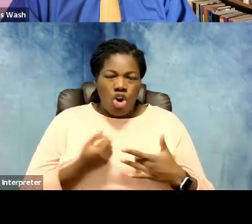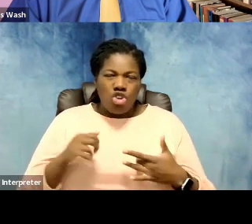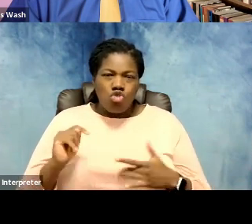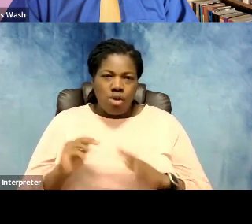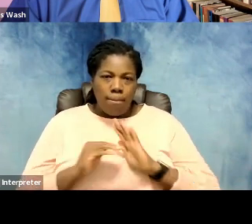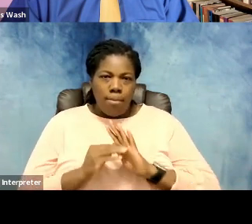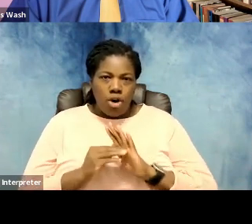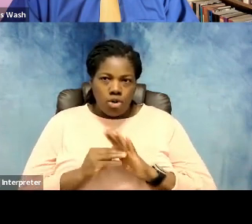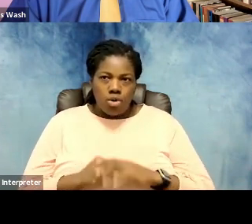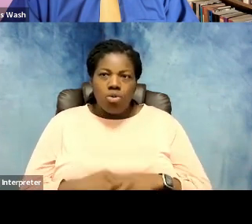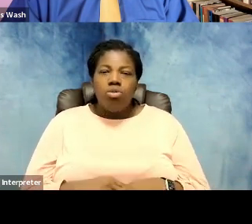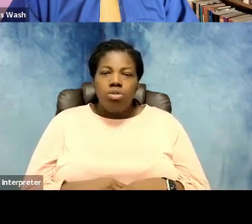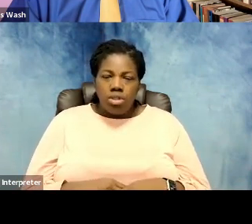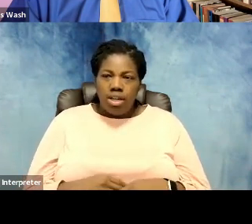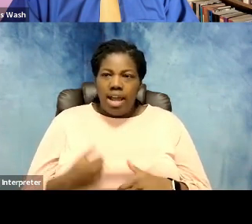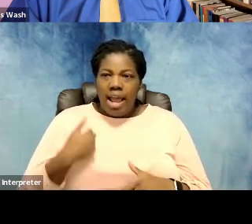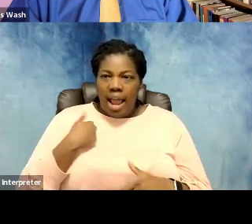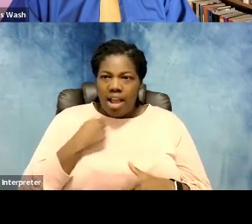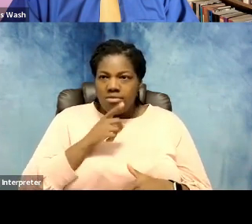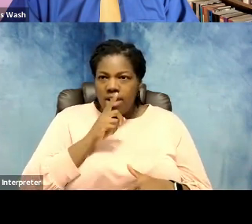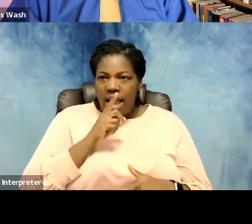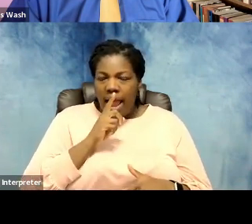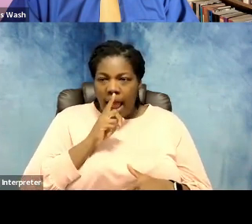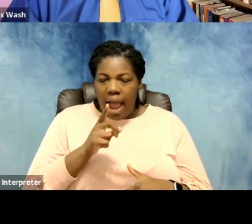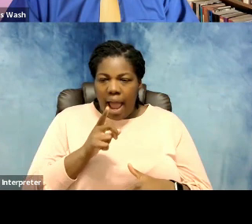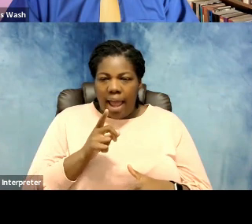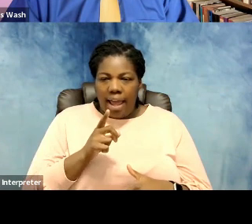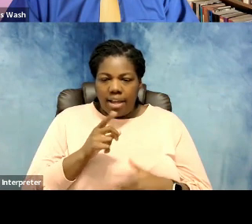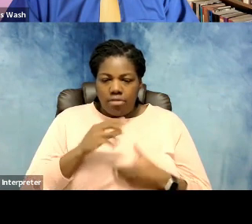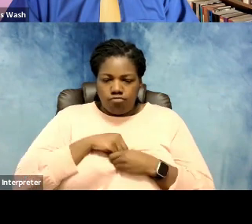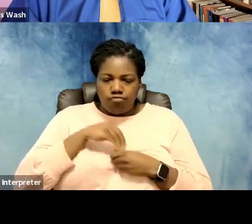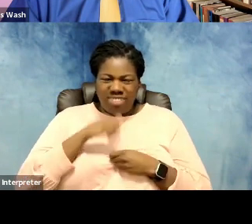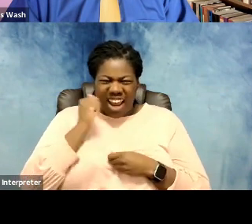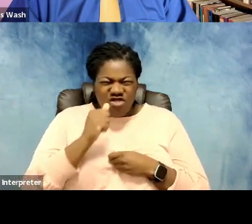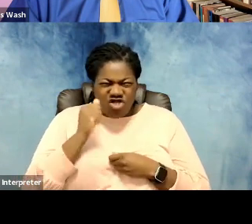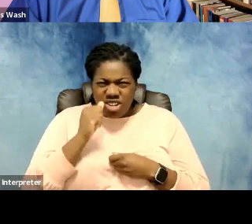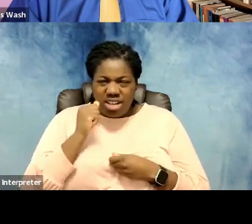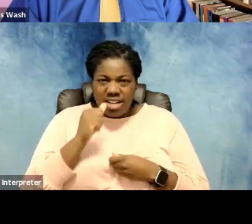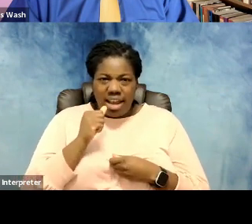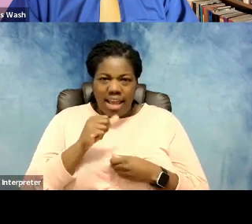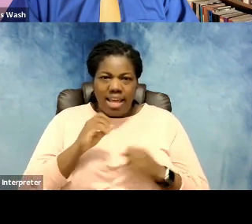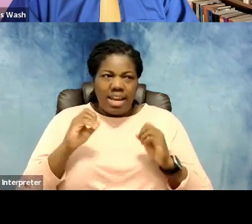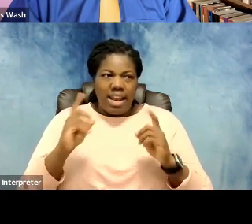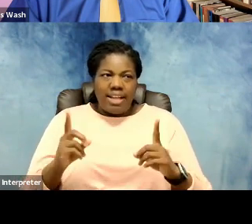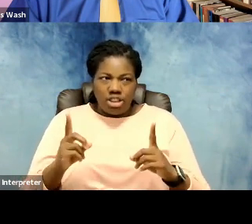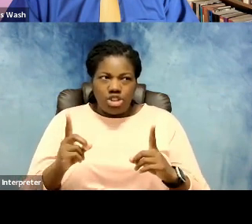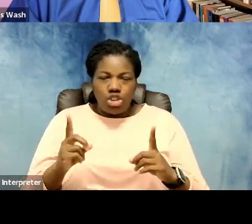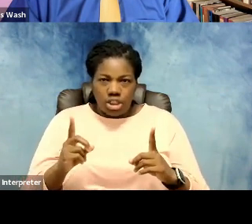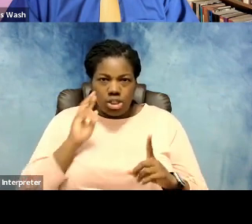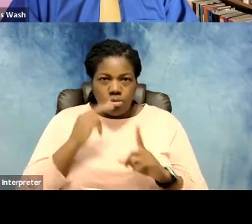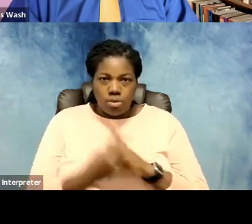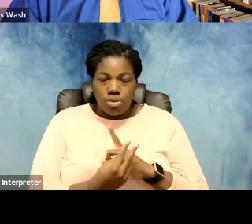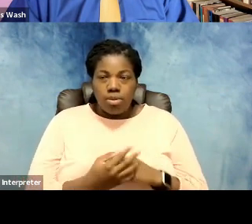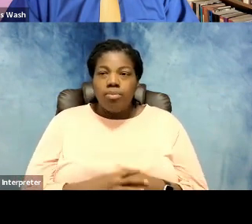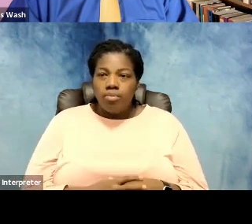model. And this is something that I live and breathe through every day in the work that I do in the education, through the education lens.